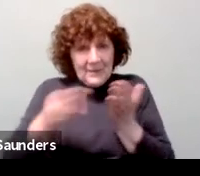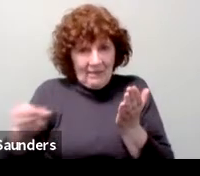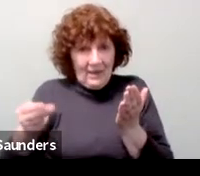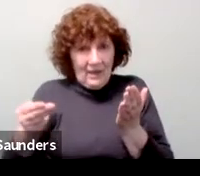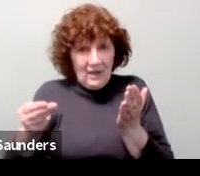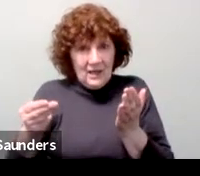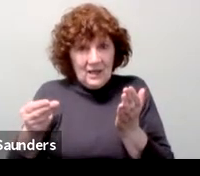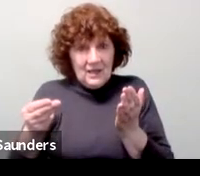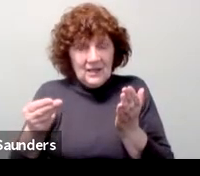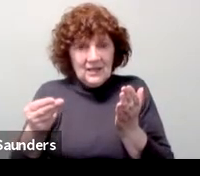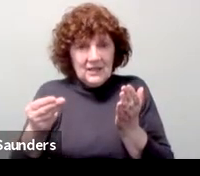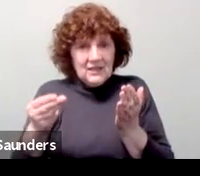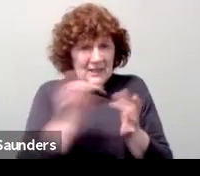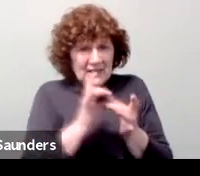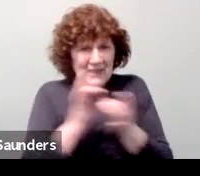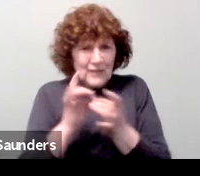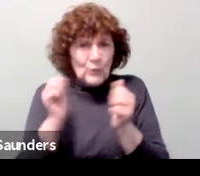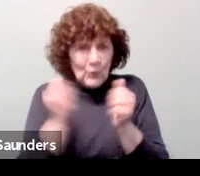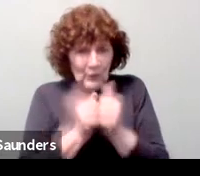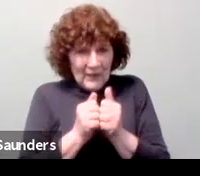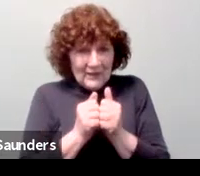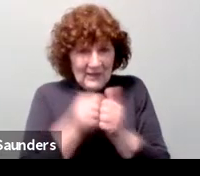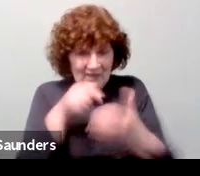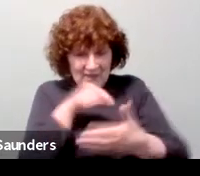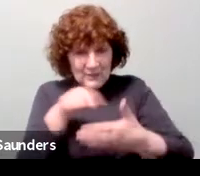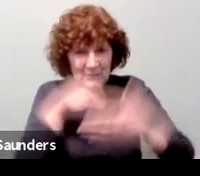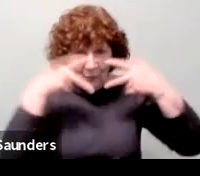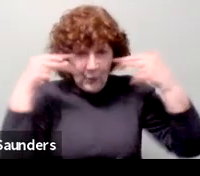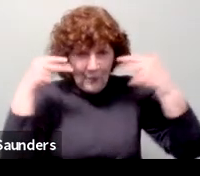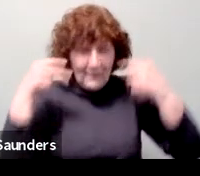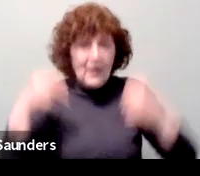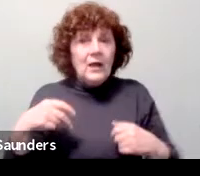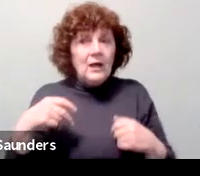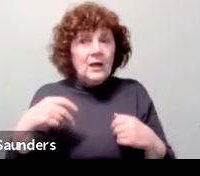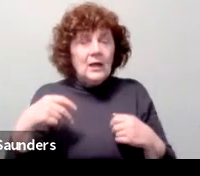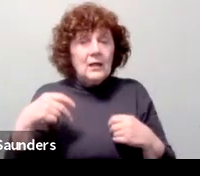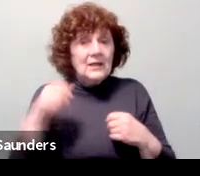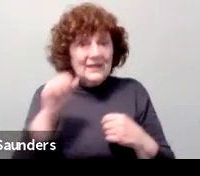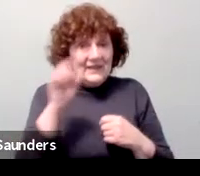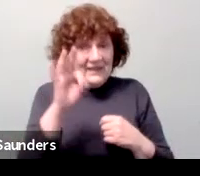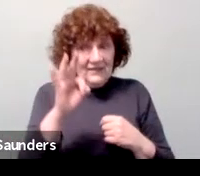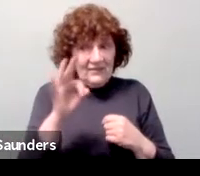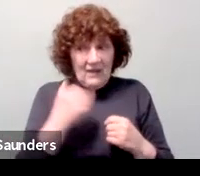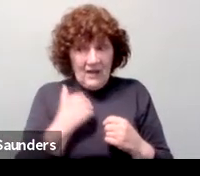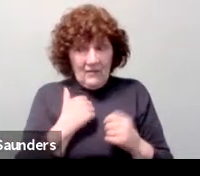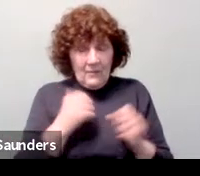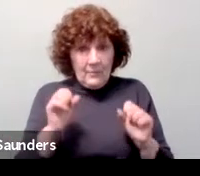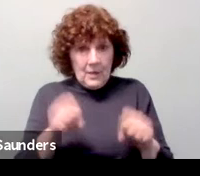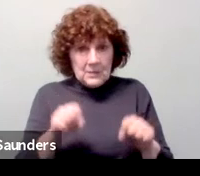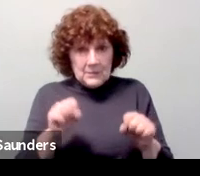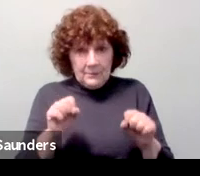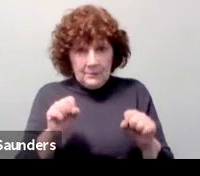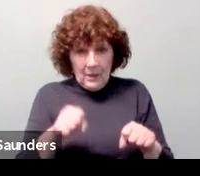so connected to this very week, that where there is the possibility for